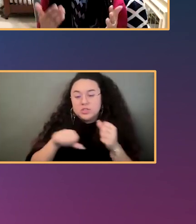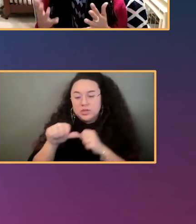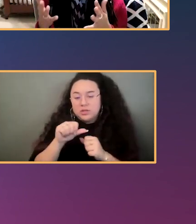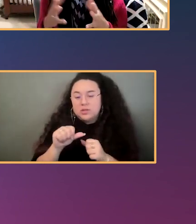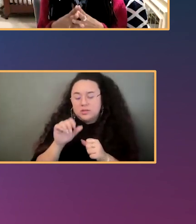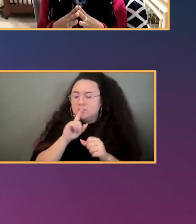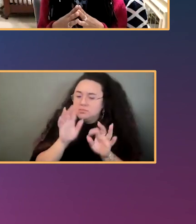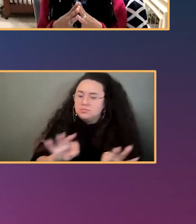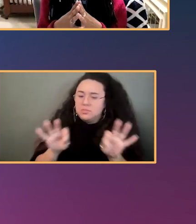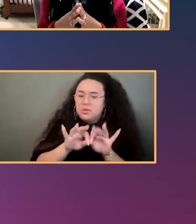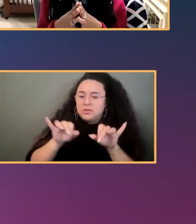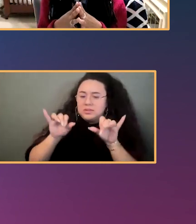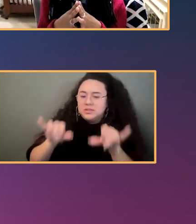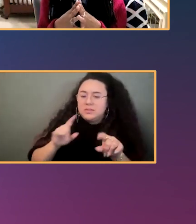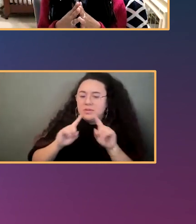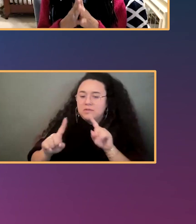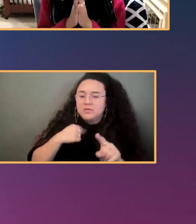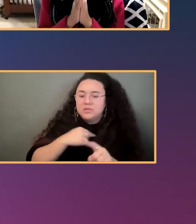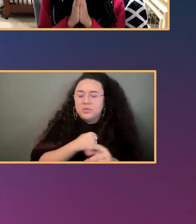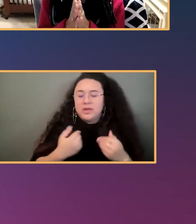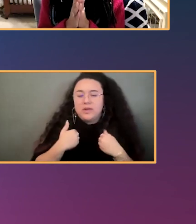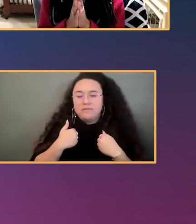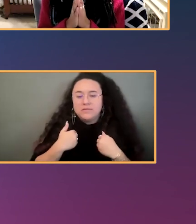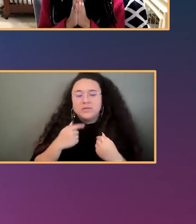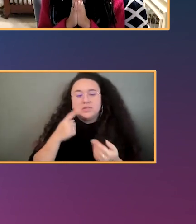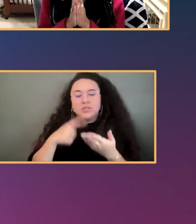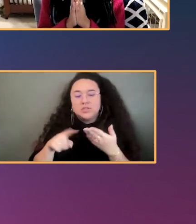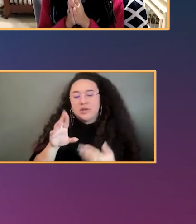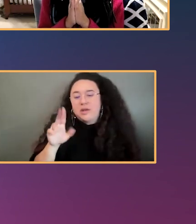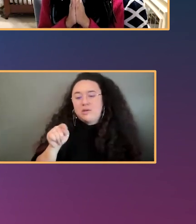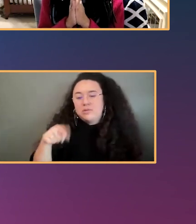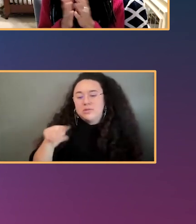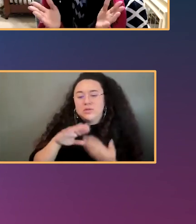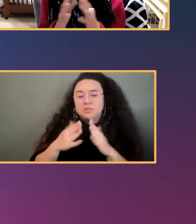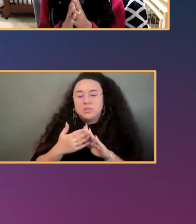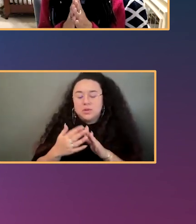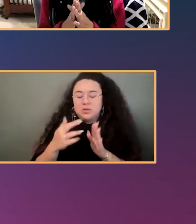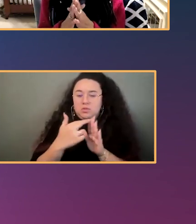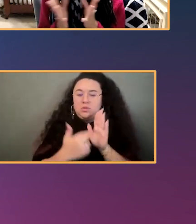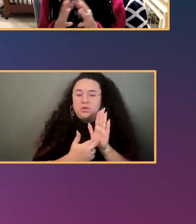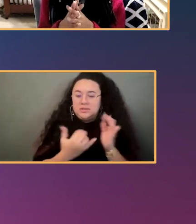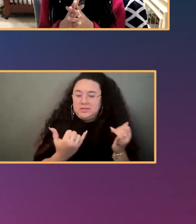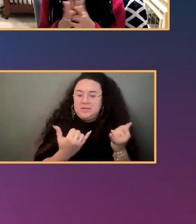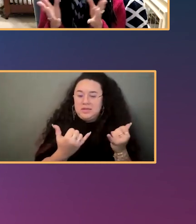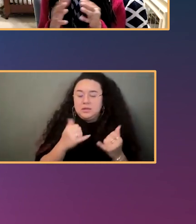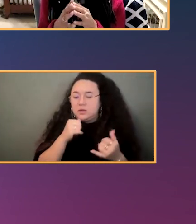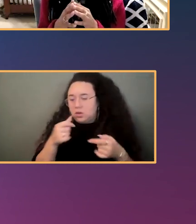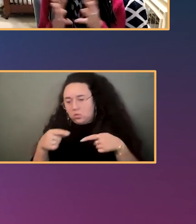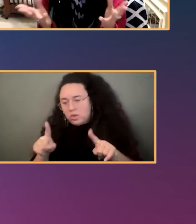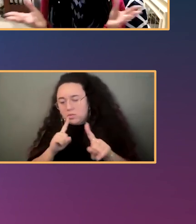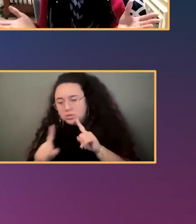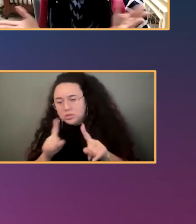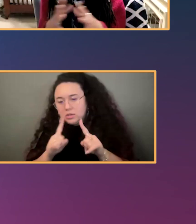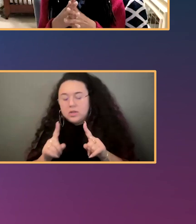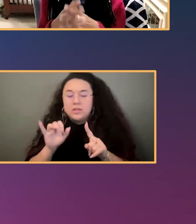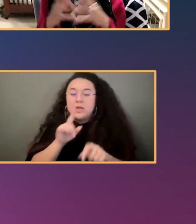as important as the conversations that we are having. So check out those community guidelines either today. Well, don't do it while we're talking. That